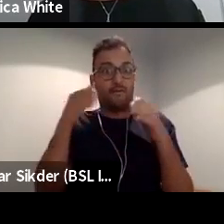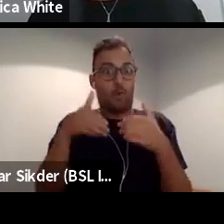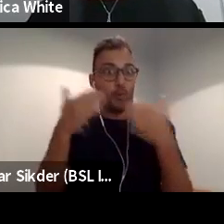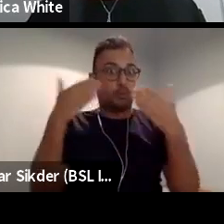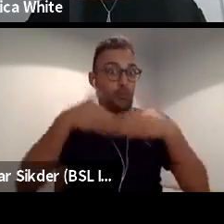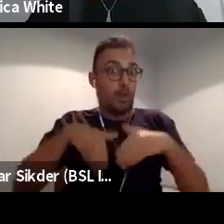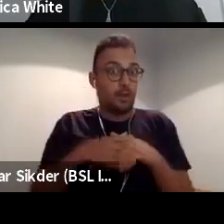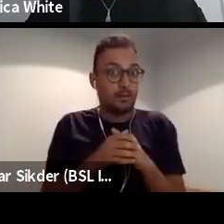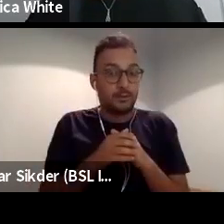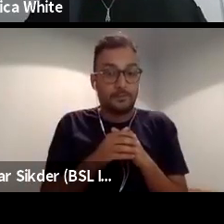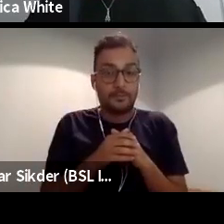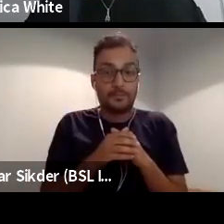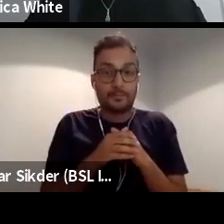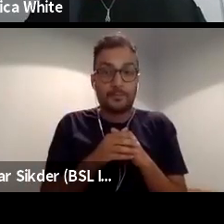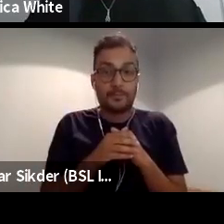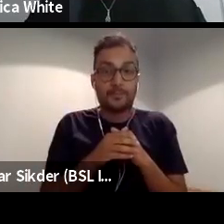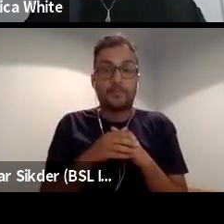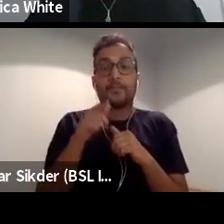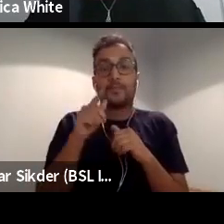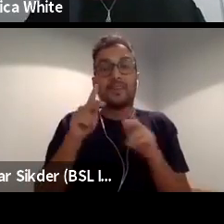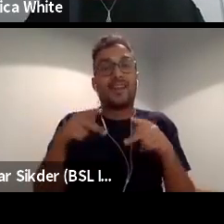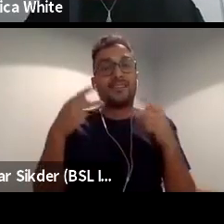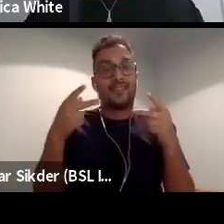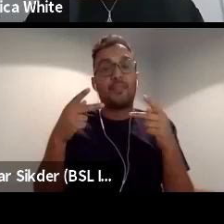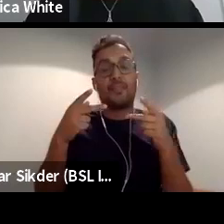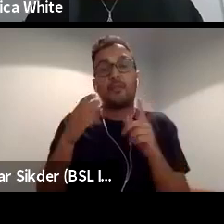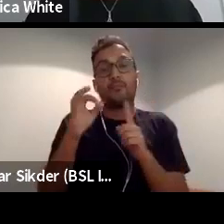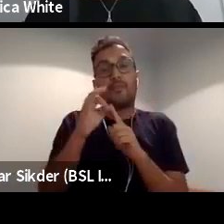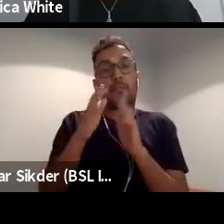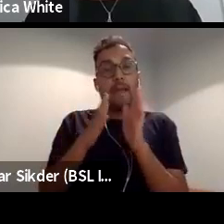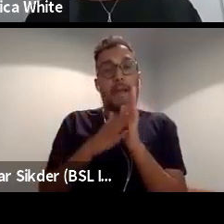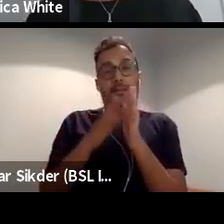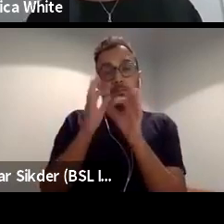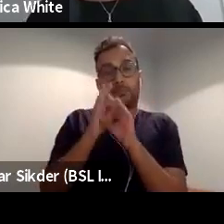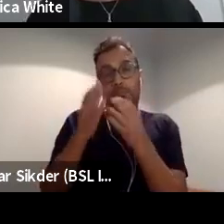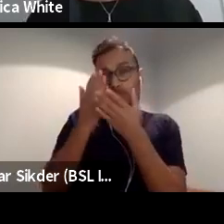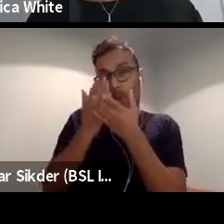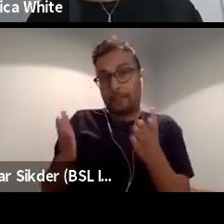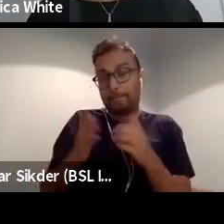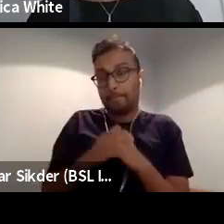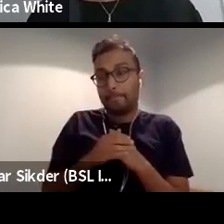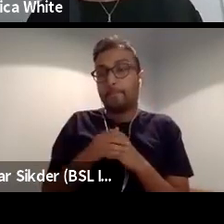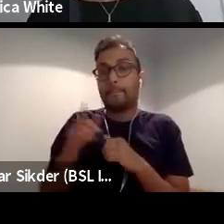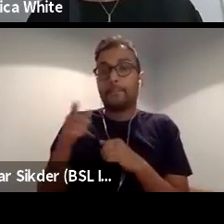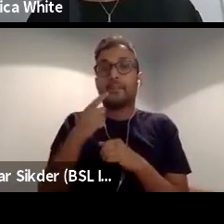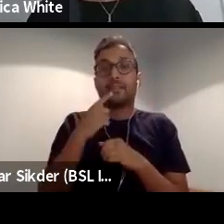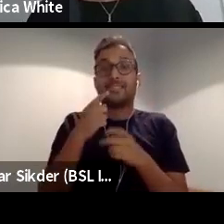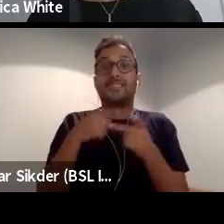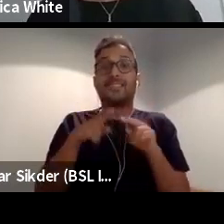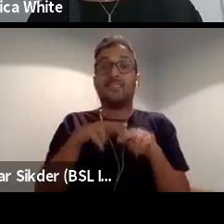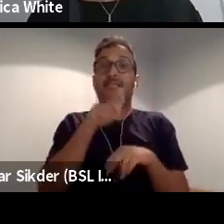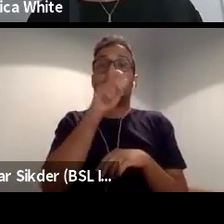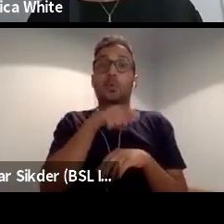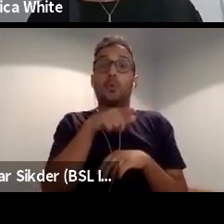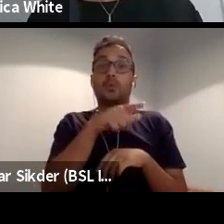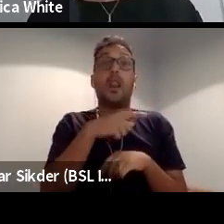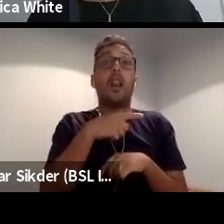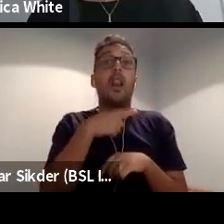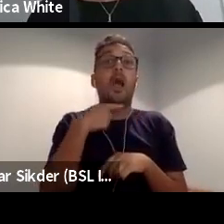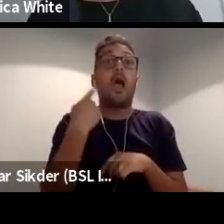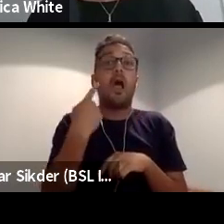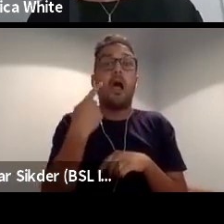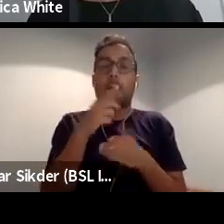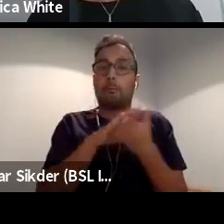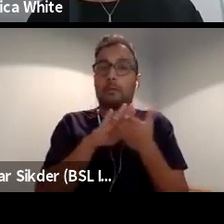as well. In a hadith, the Prophet Muhammad, peace be upon him, clearly mentions for a man to be a liar, it is enough that he repeats everything he